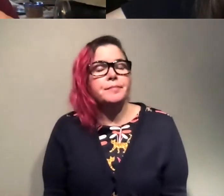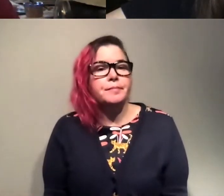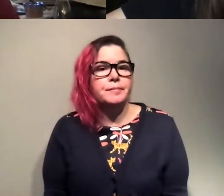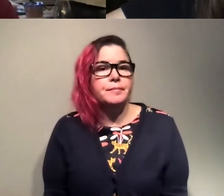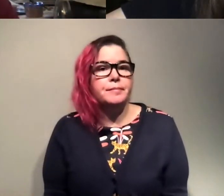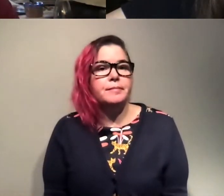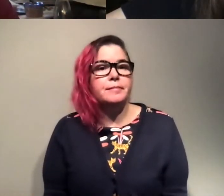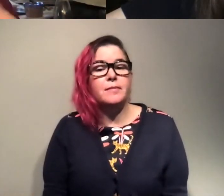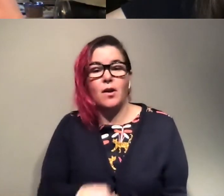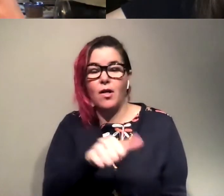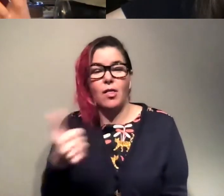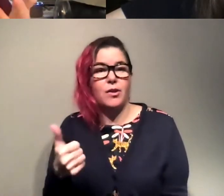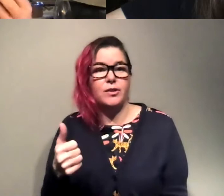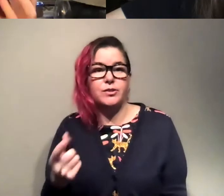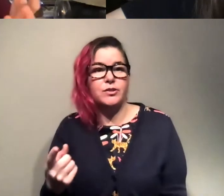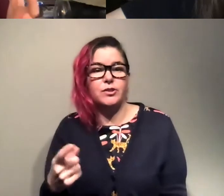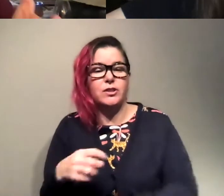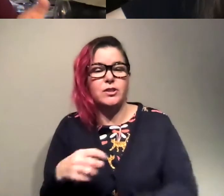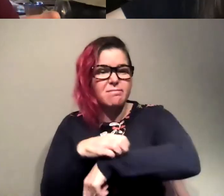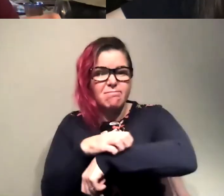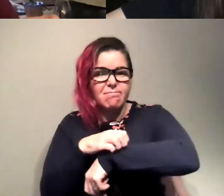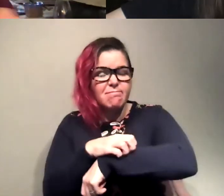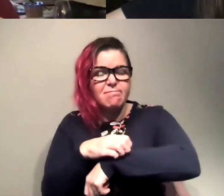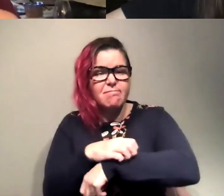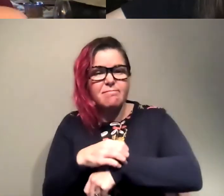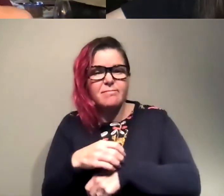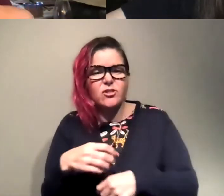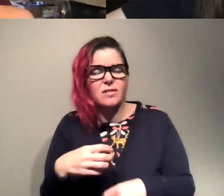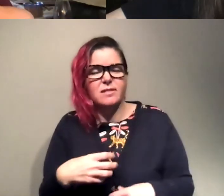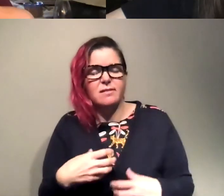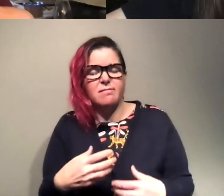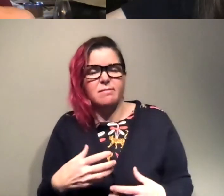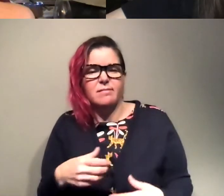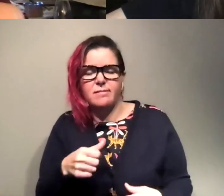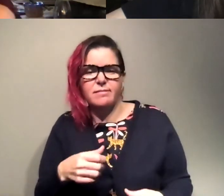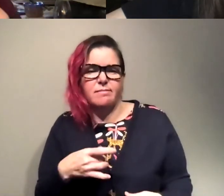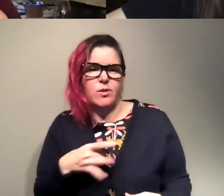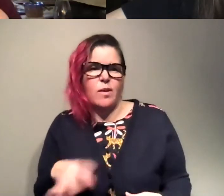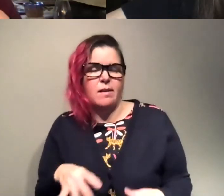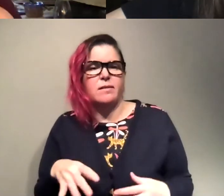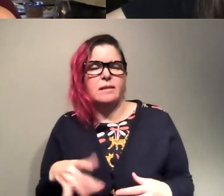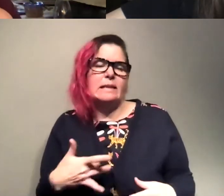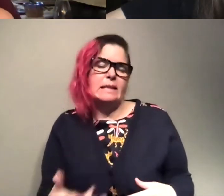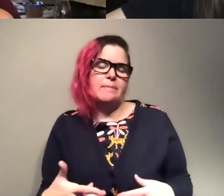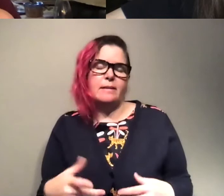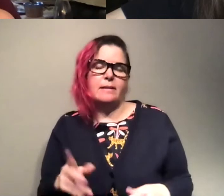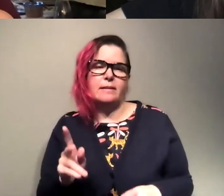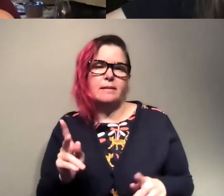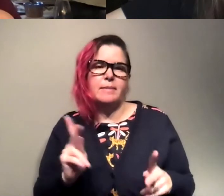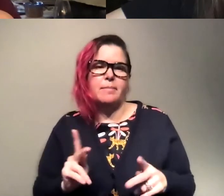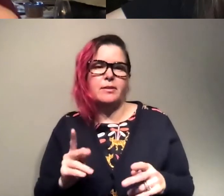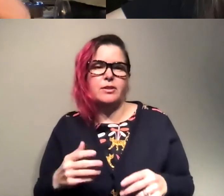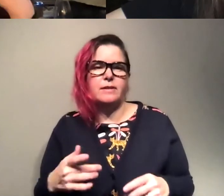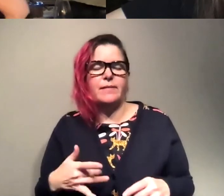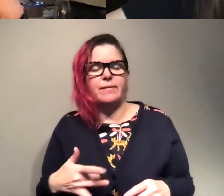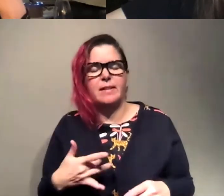Other times it can be things where you just have like itchy reactions and it's just unpleasant. Typically, that's what happens is people they just feel